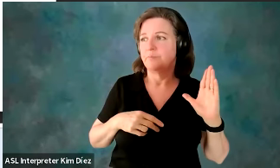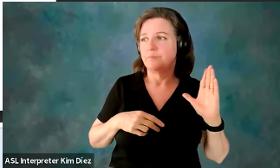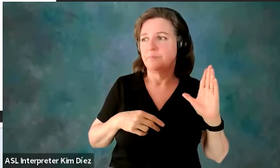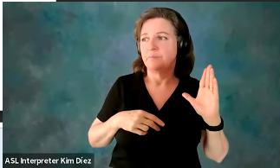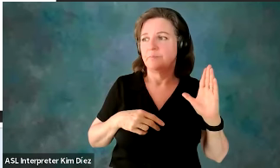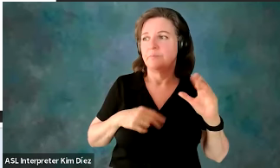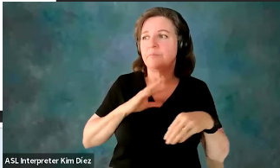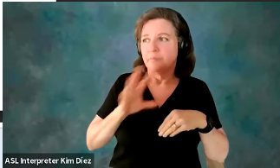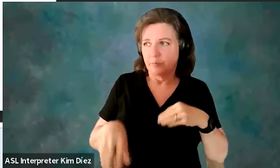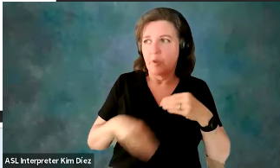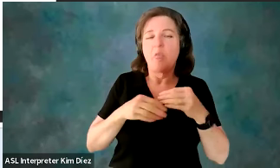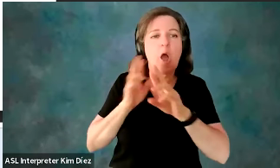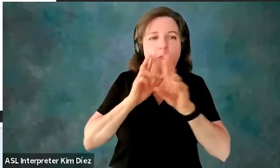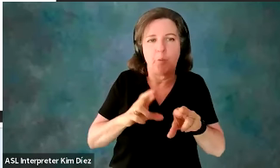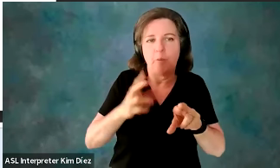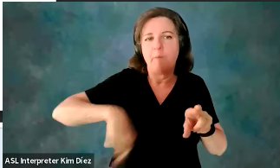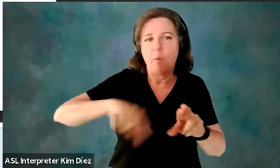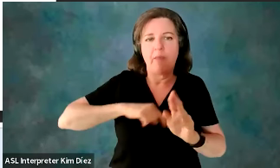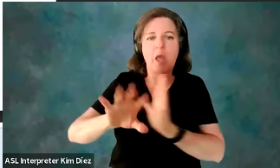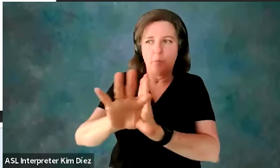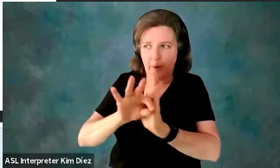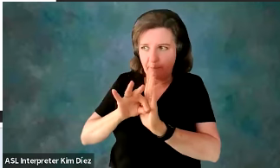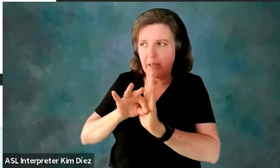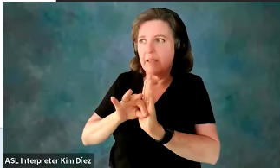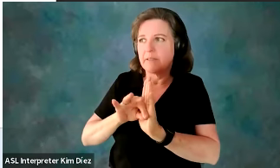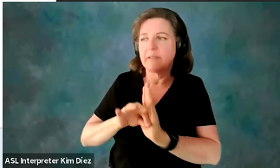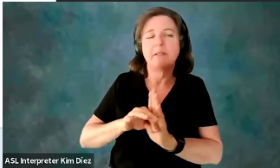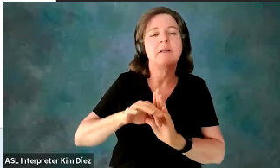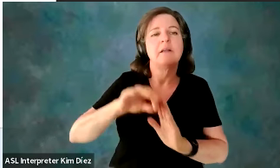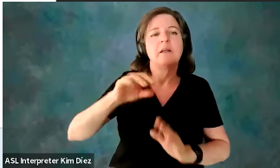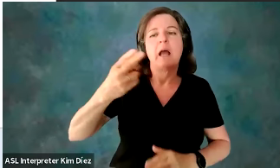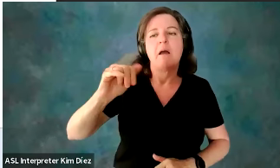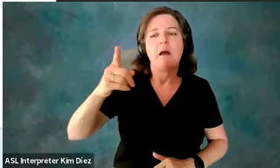we're going to see the rest of the reports that we selected.